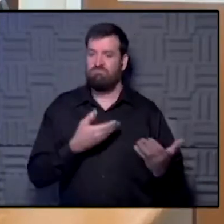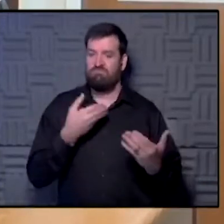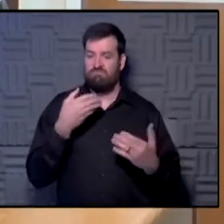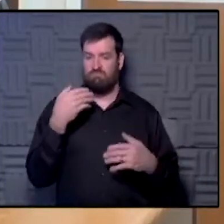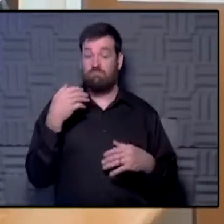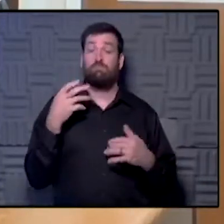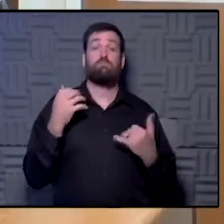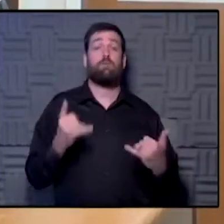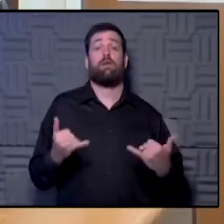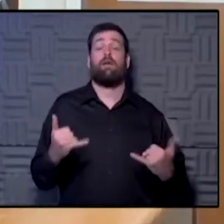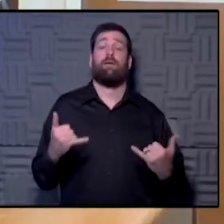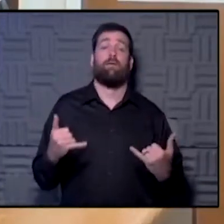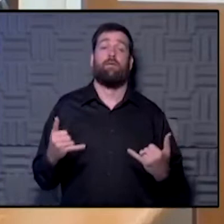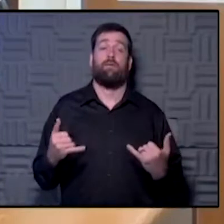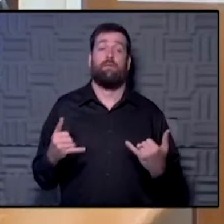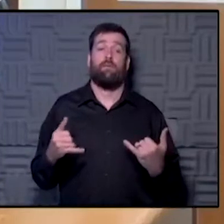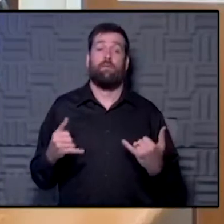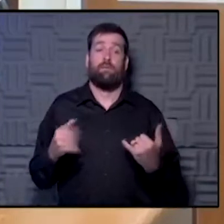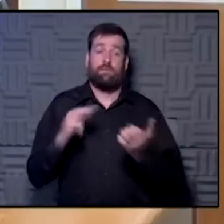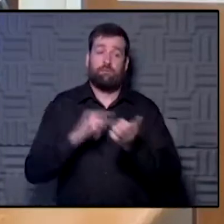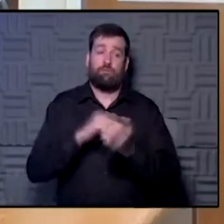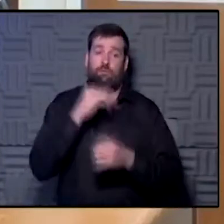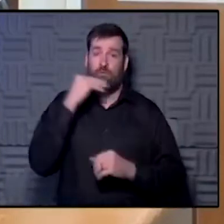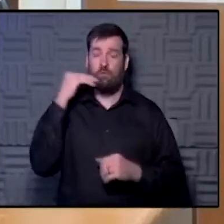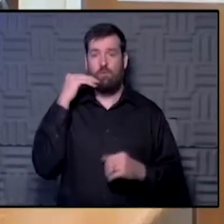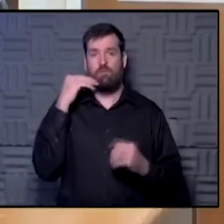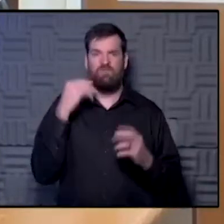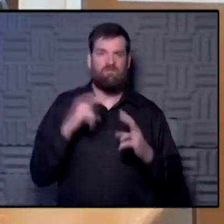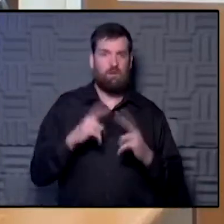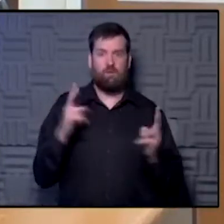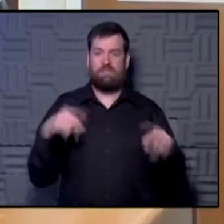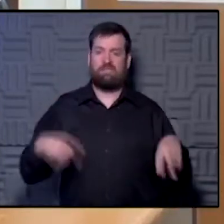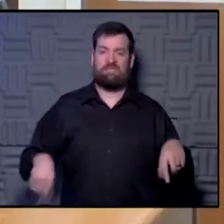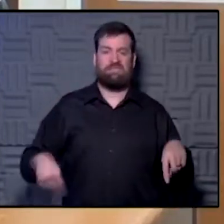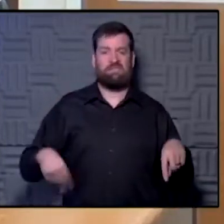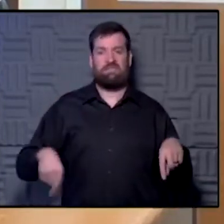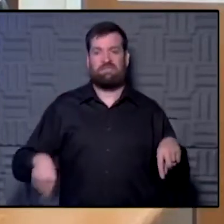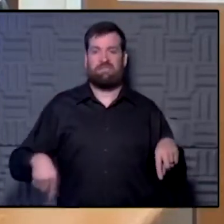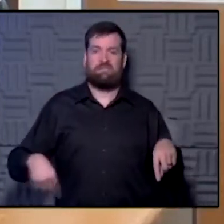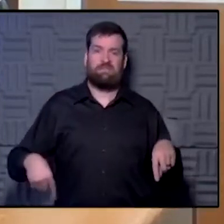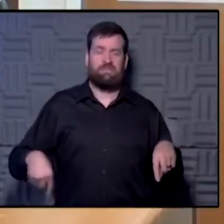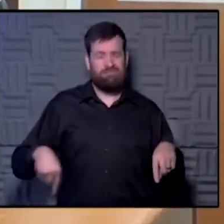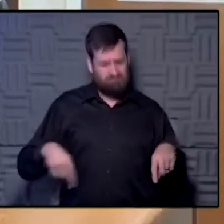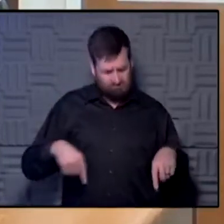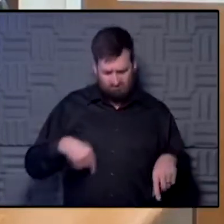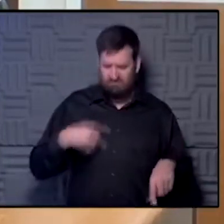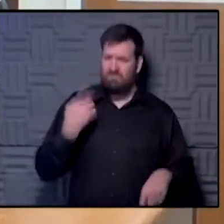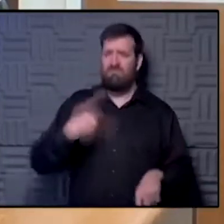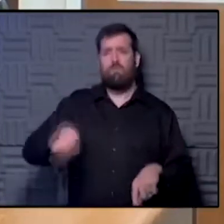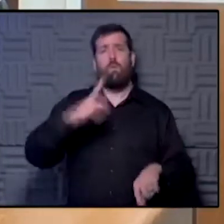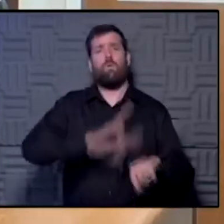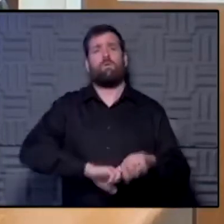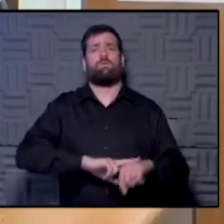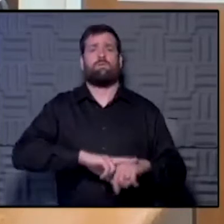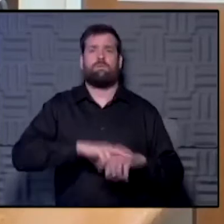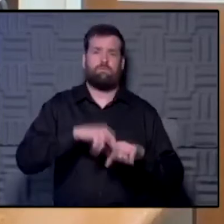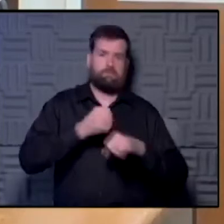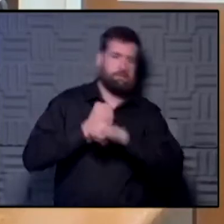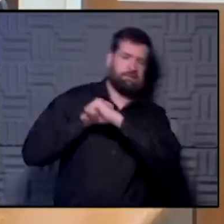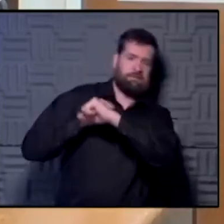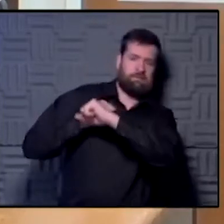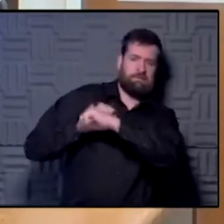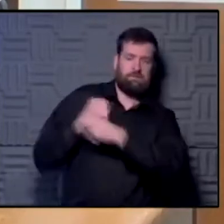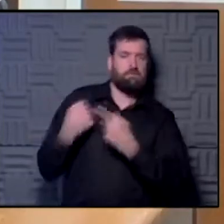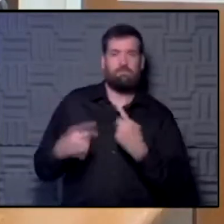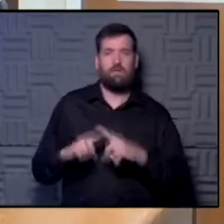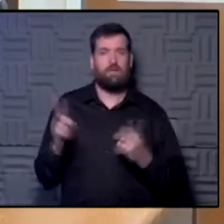right now, nursing homes are very anxious, and I don't blame them. They have every right to be as protective as possible. But we